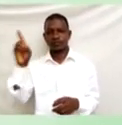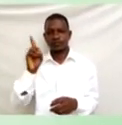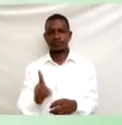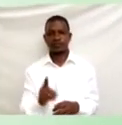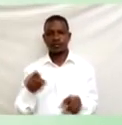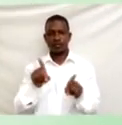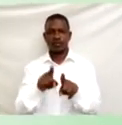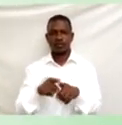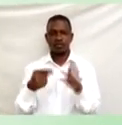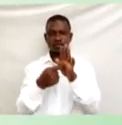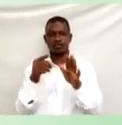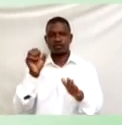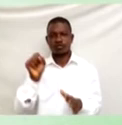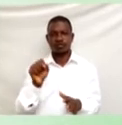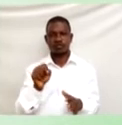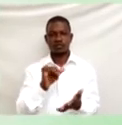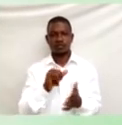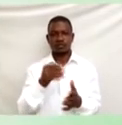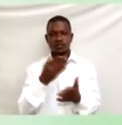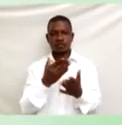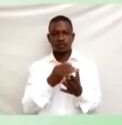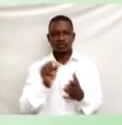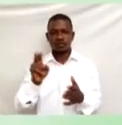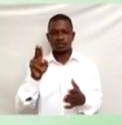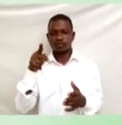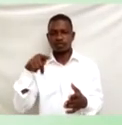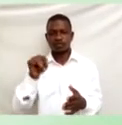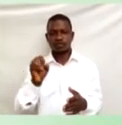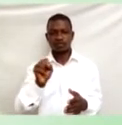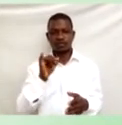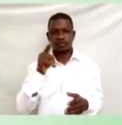accept the position, I'd have to relocate.